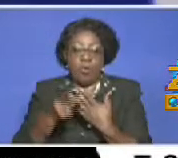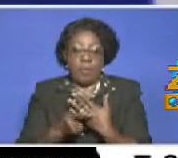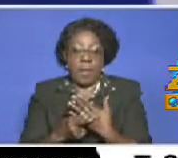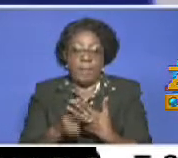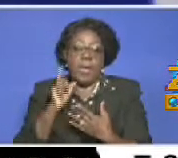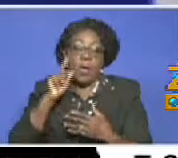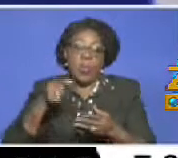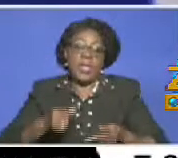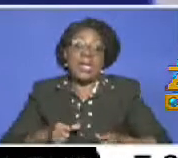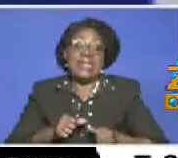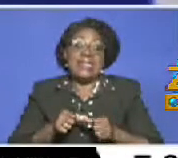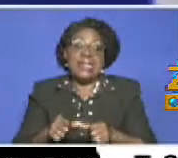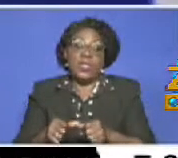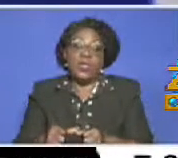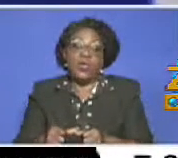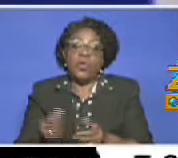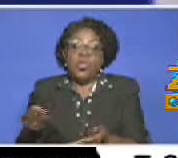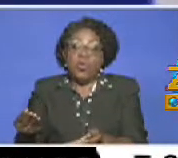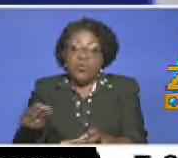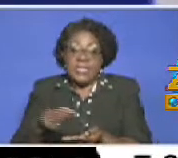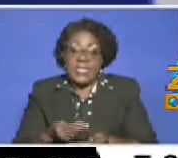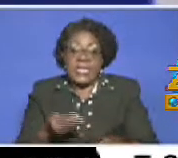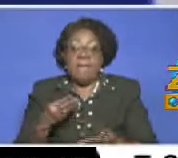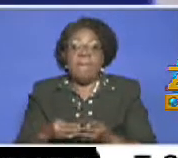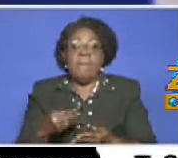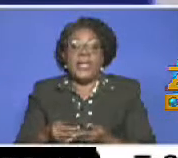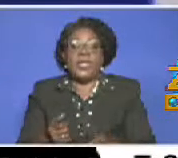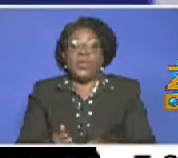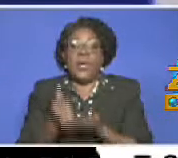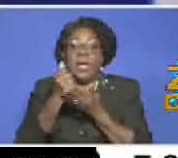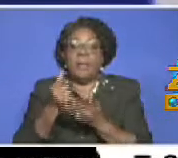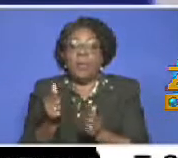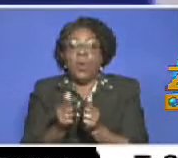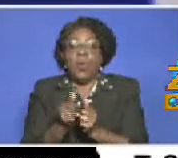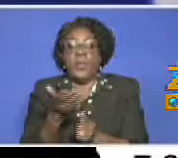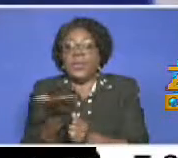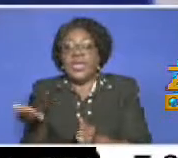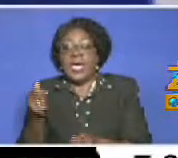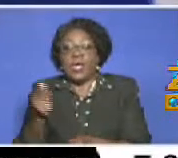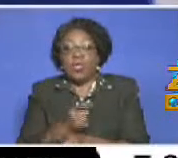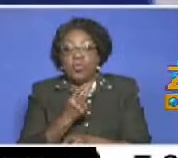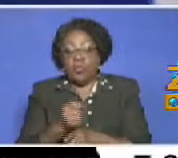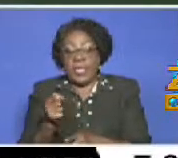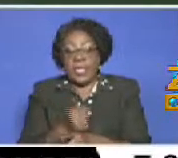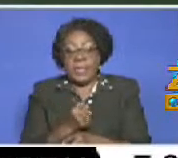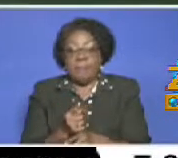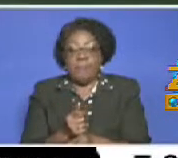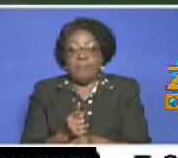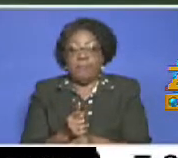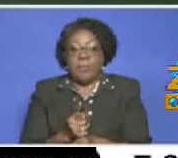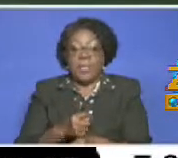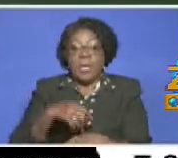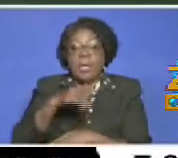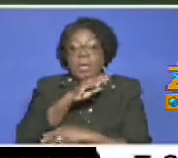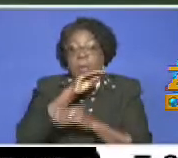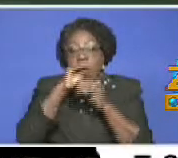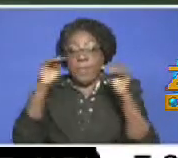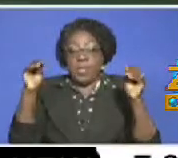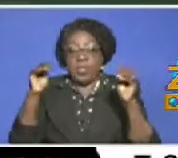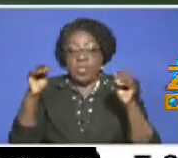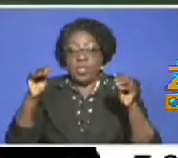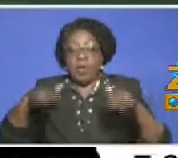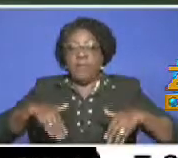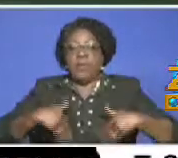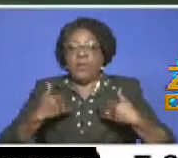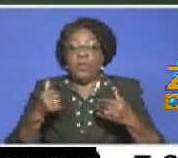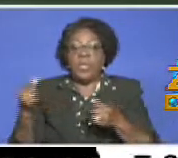to help with their various training. Minister of Youth, Sports and Culture, the Honorable Lanisha Roll. The Ministry of Youth, Sports and Culture is